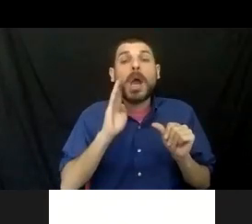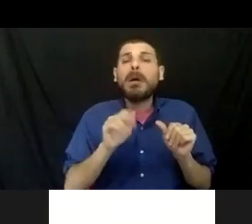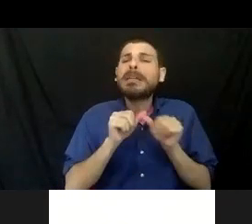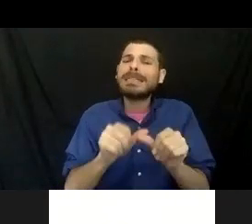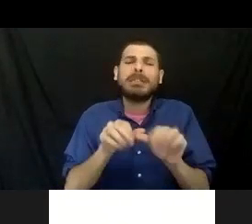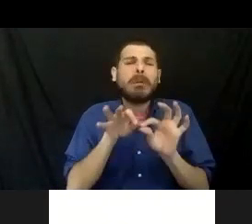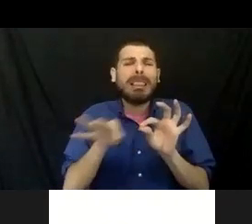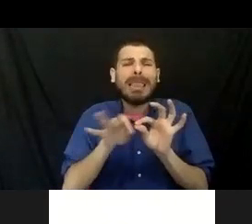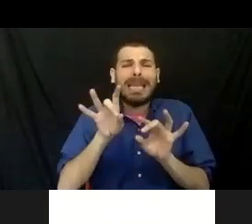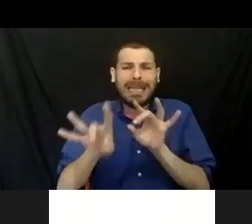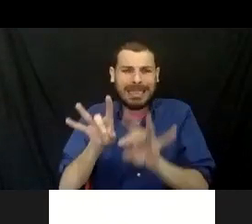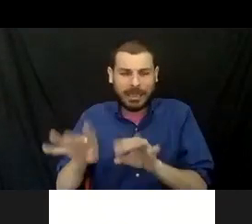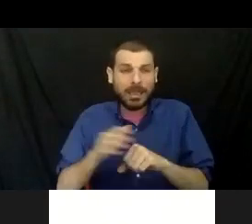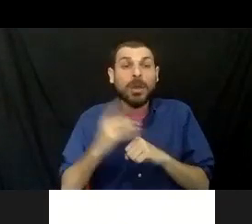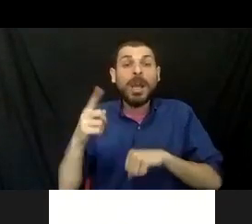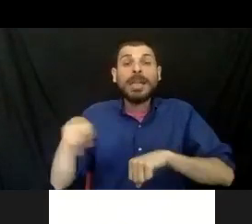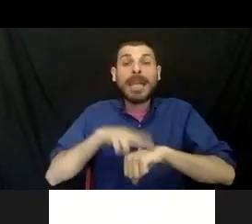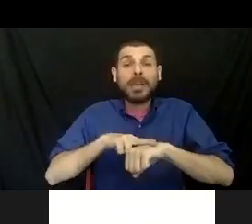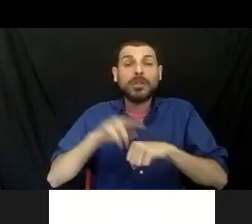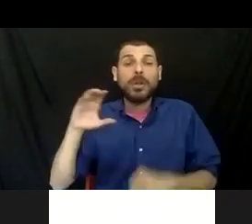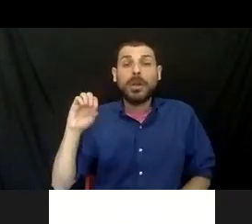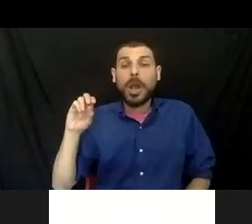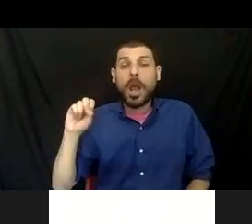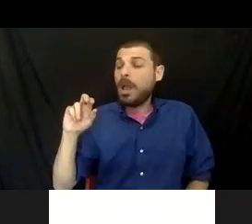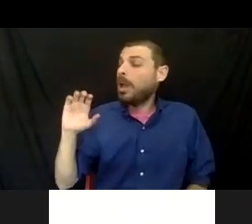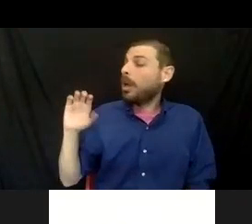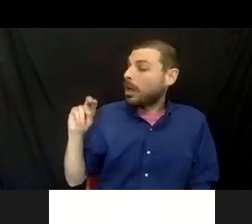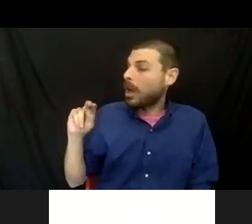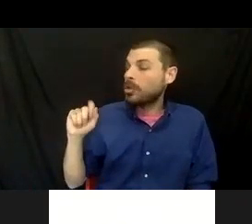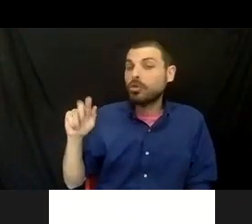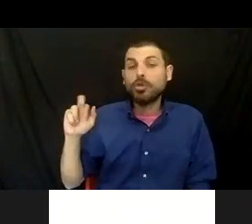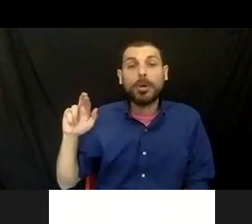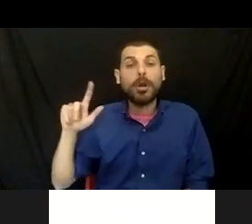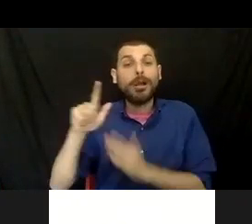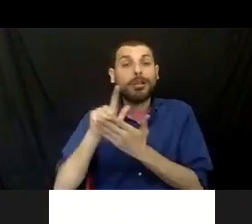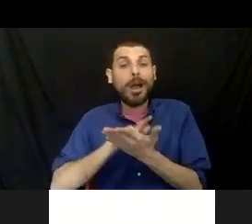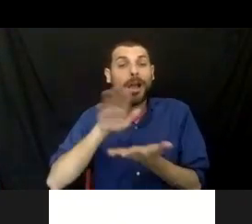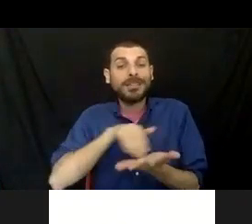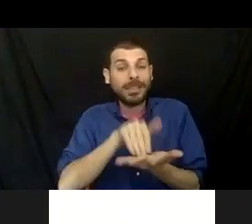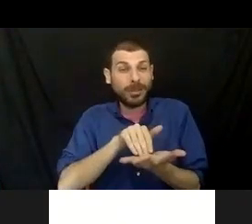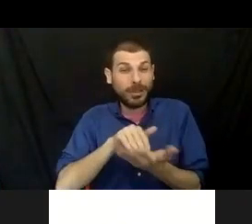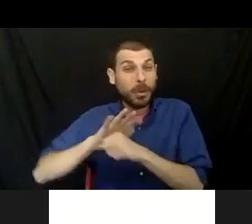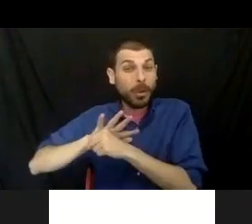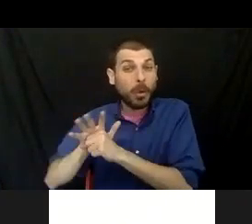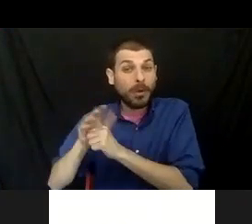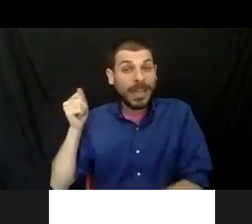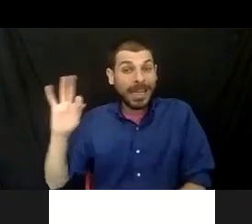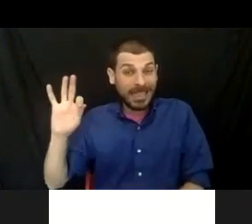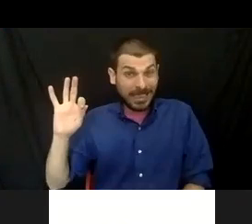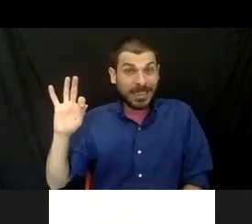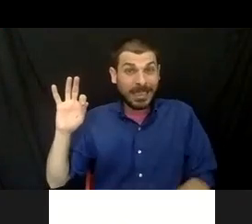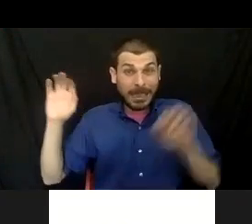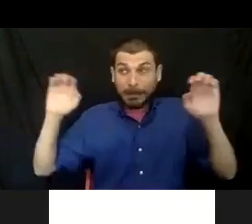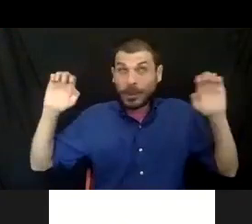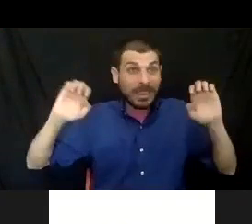an organization called the National Consumer Law Center, and it's during the COVID-19 emergency, it's making available